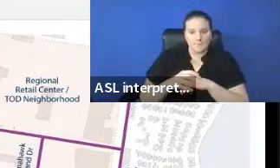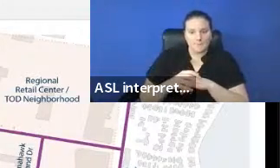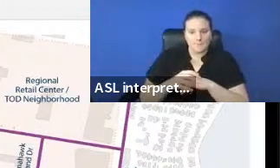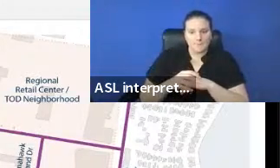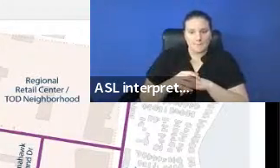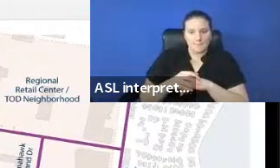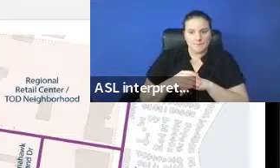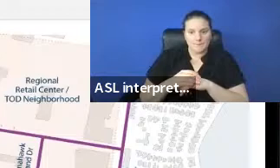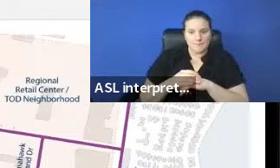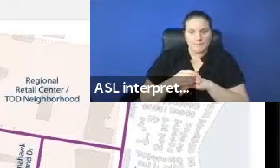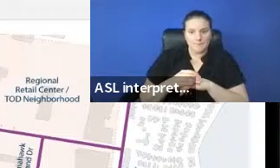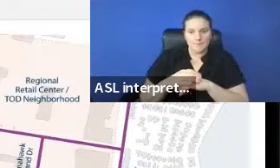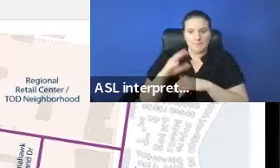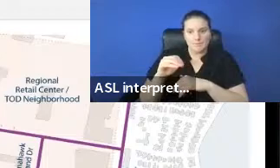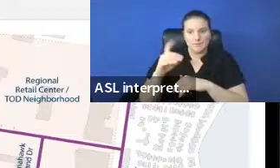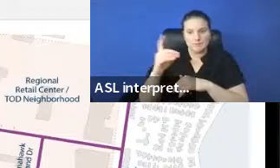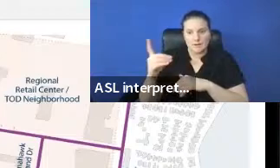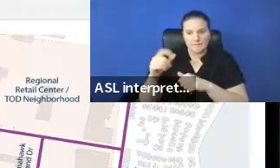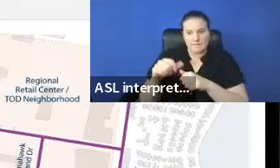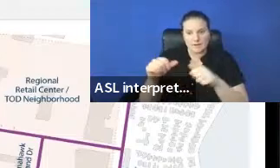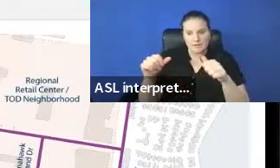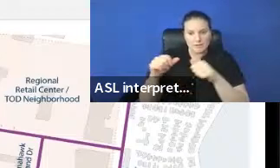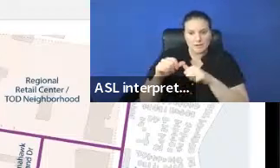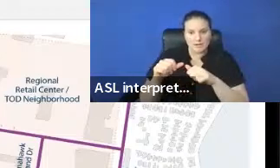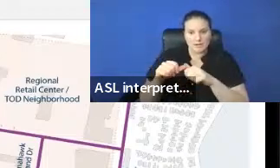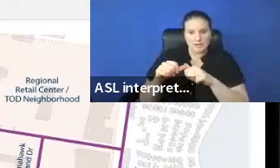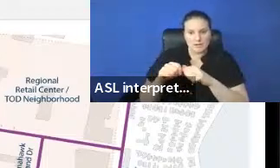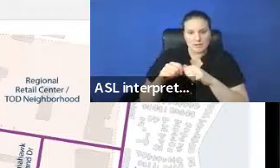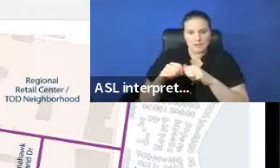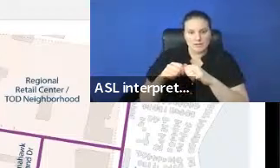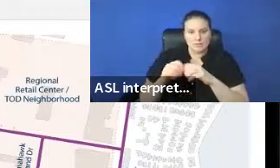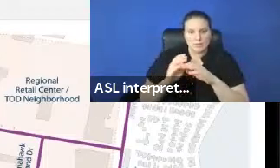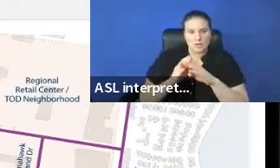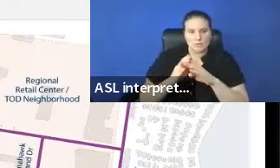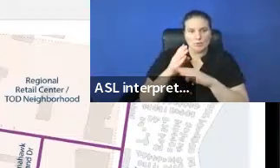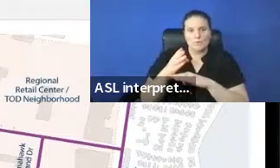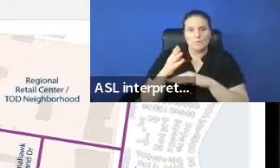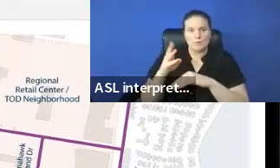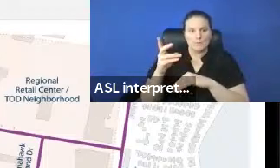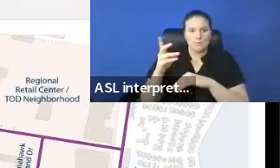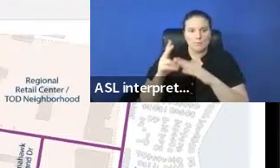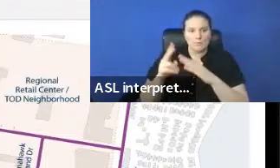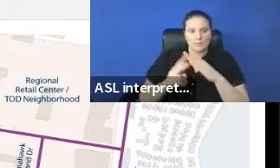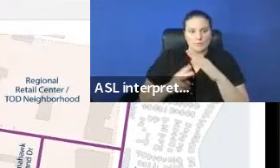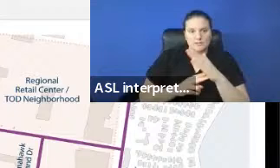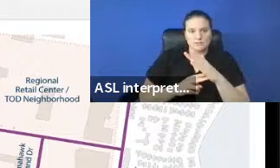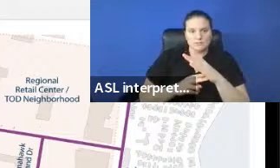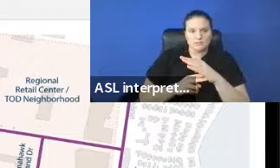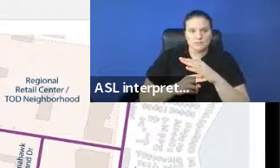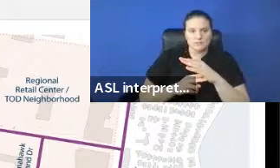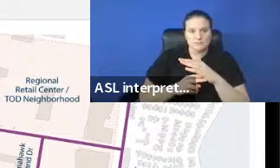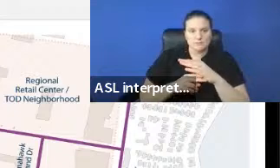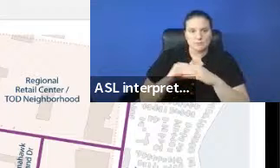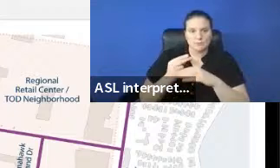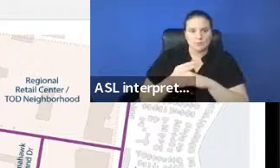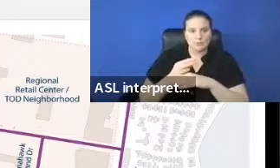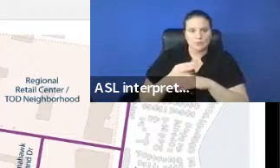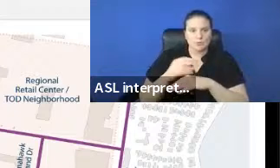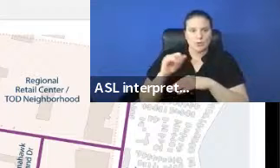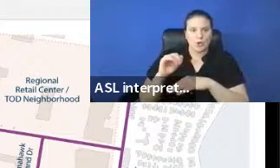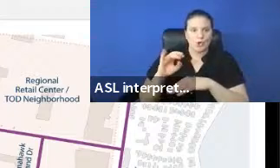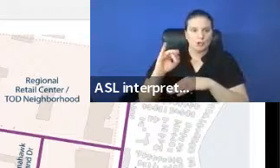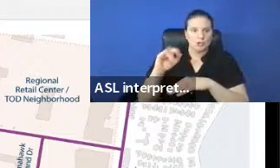the Marine Drive area to cross over the bridge, you basically need to use the arterial bridge,